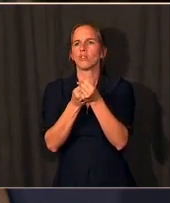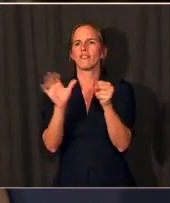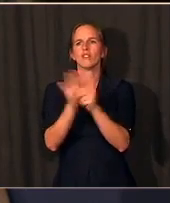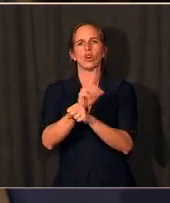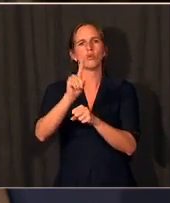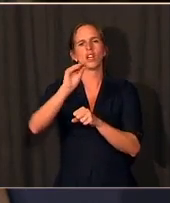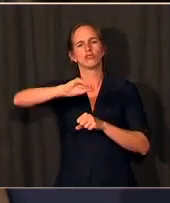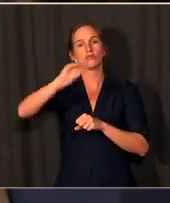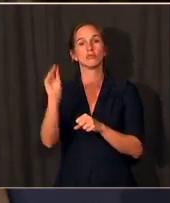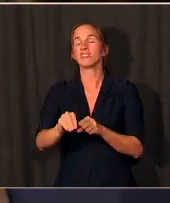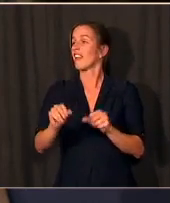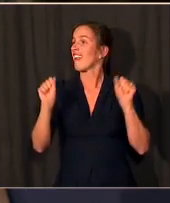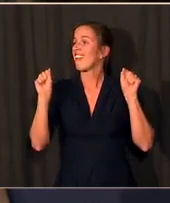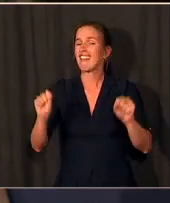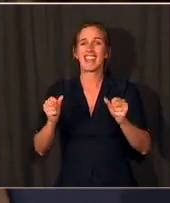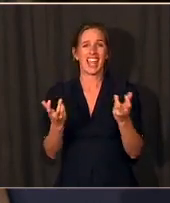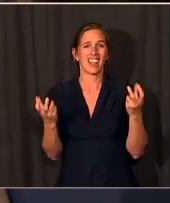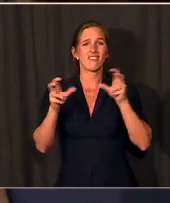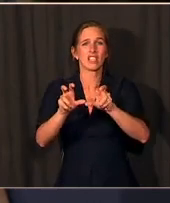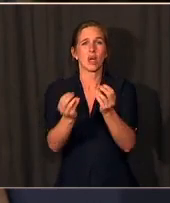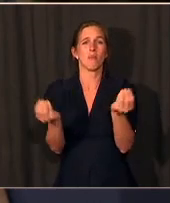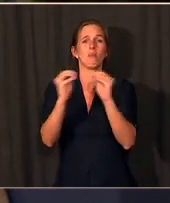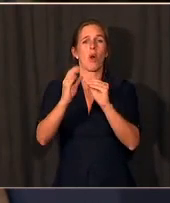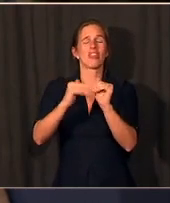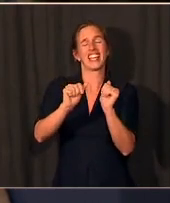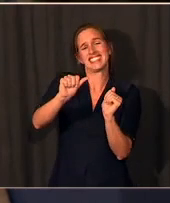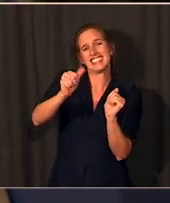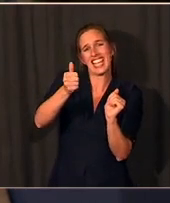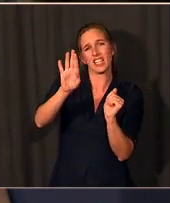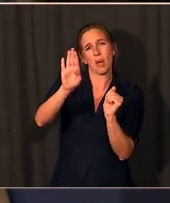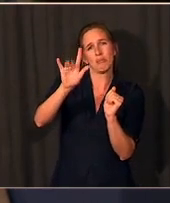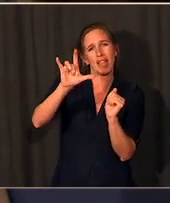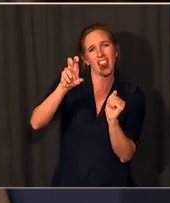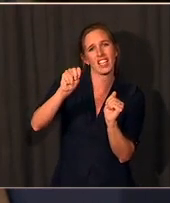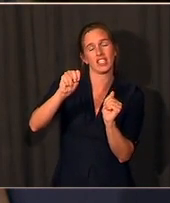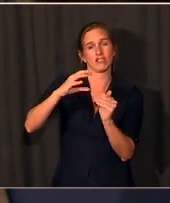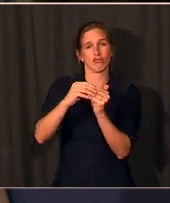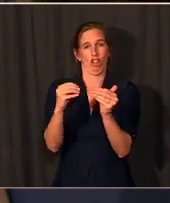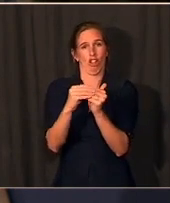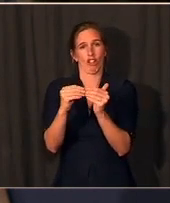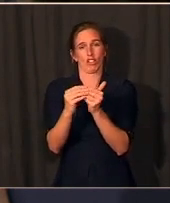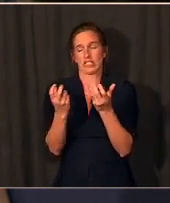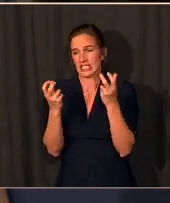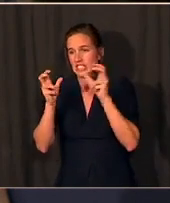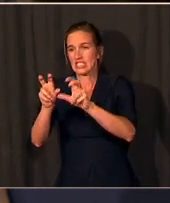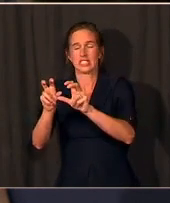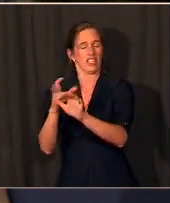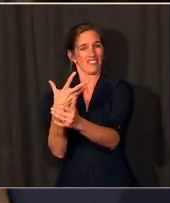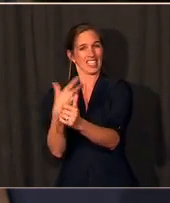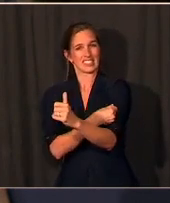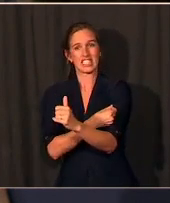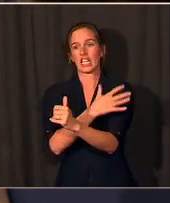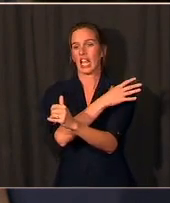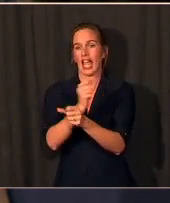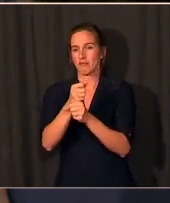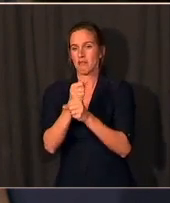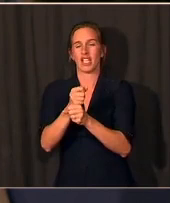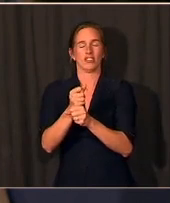us to invest more than $10 billion to de-risk vaccine companies' development efforts and manufacture product in